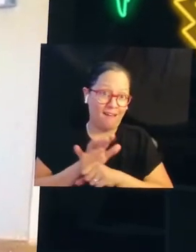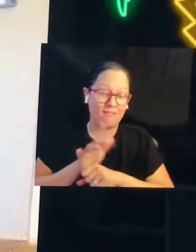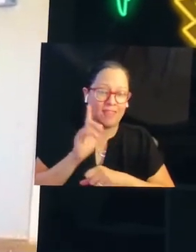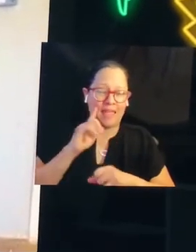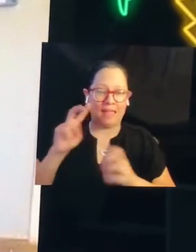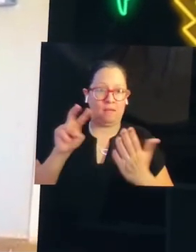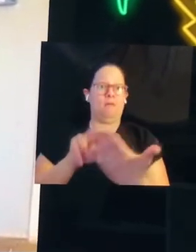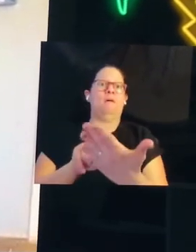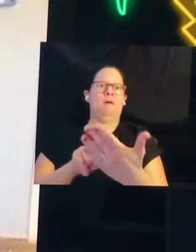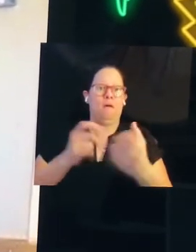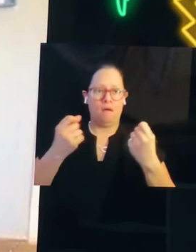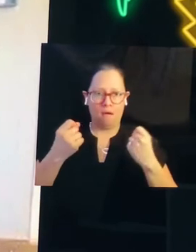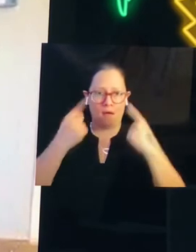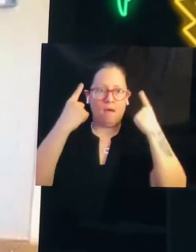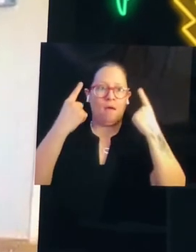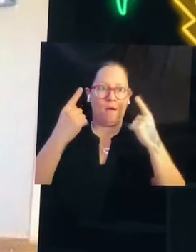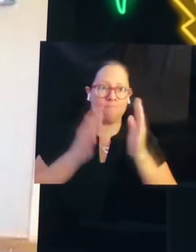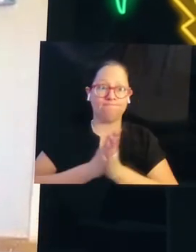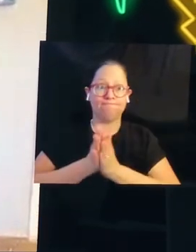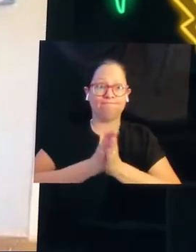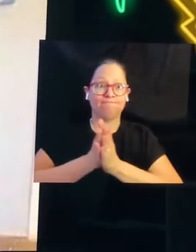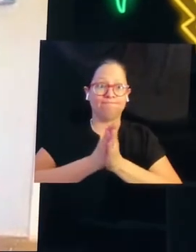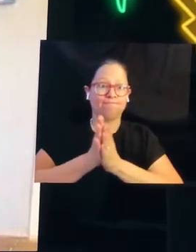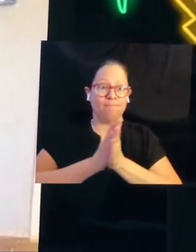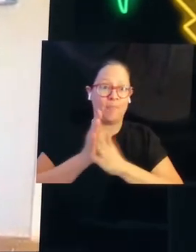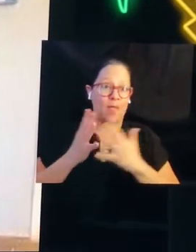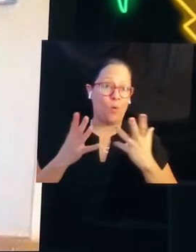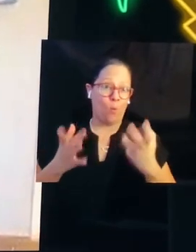larger trend that you know they're going to be interested in.